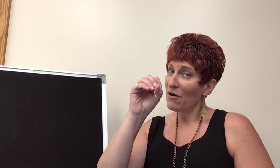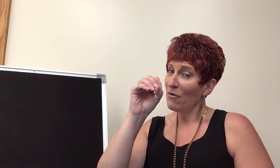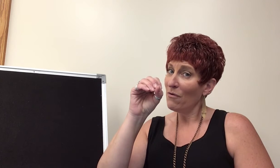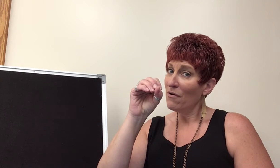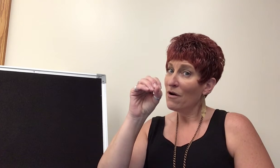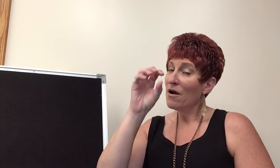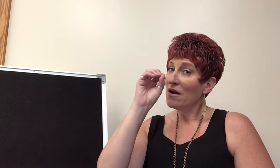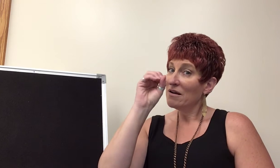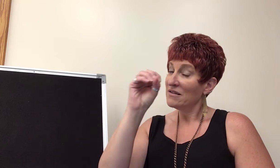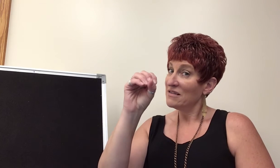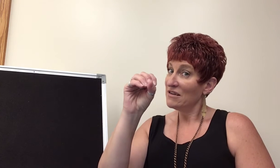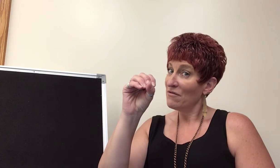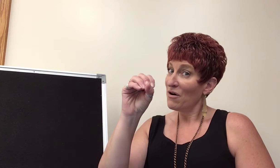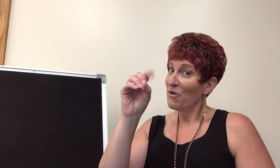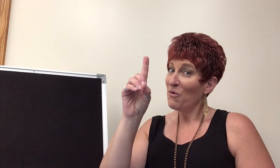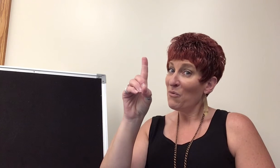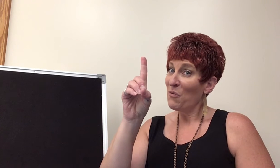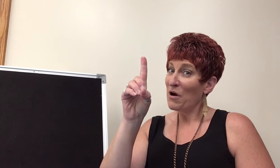5, 4, 3, 2, 1, 0.